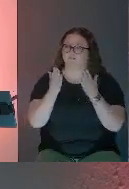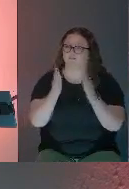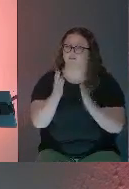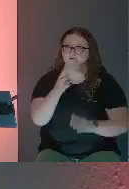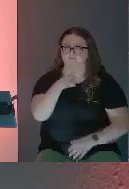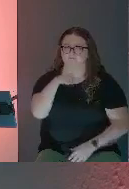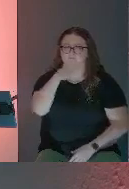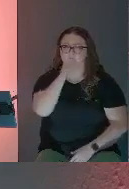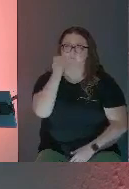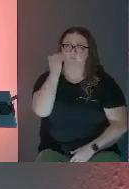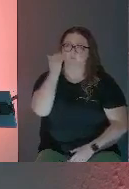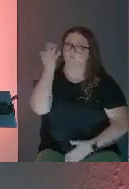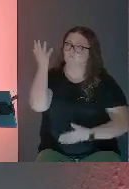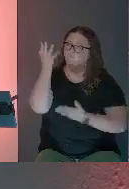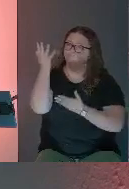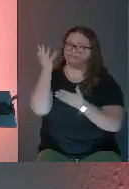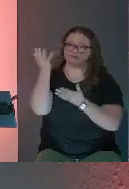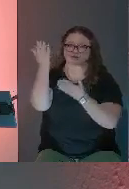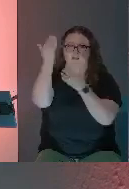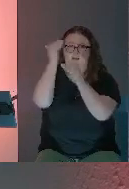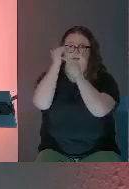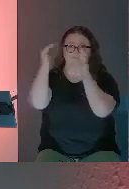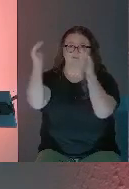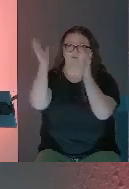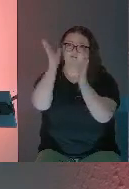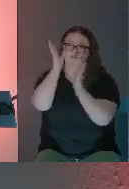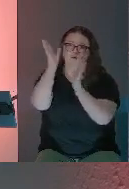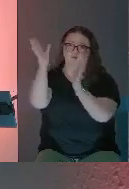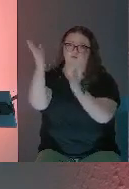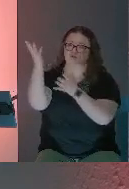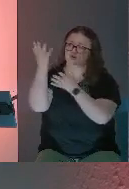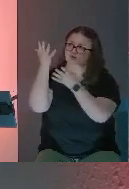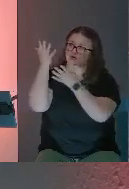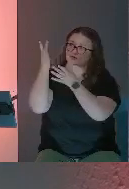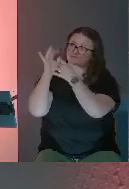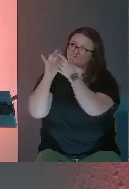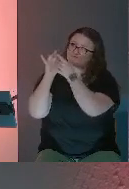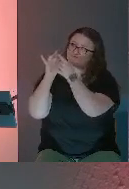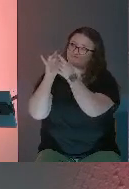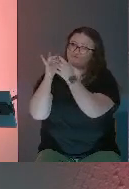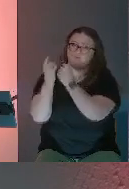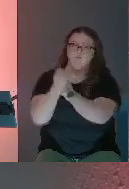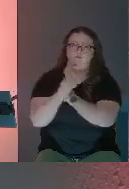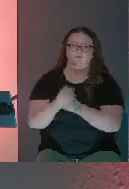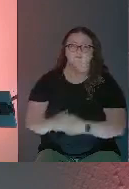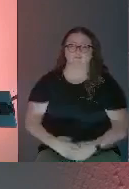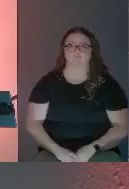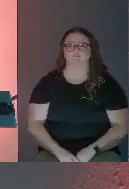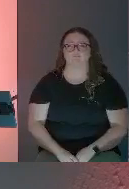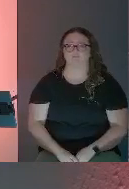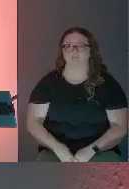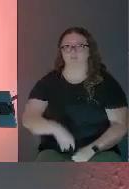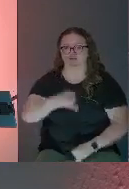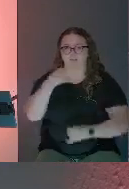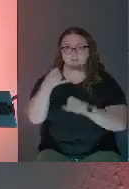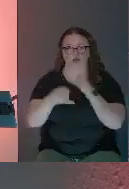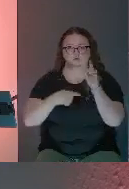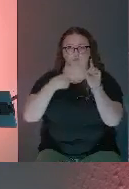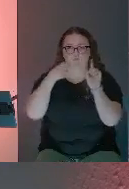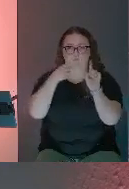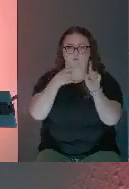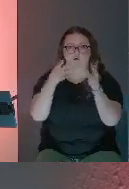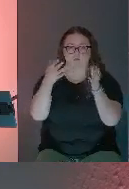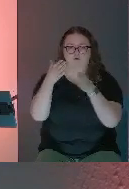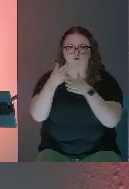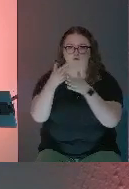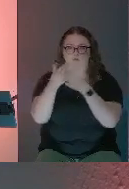their Heavenly Father intimately, passionately, lovingly. The last point, the last principle I want to